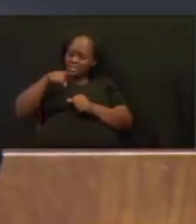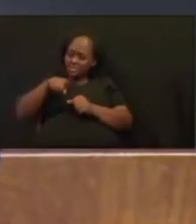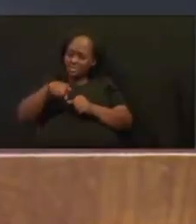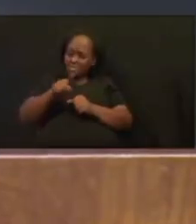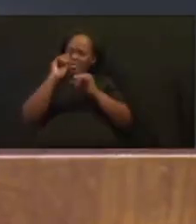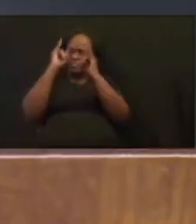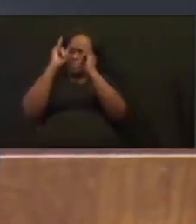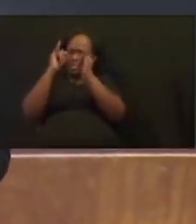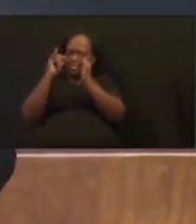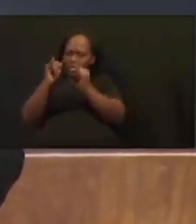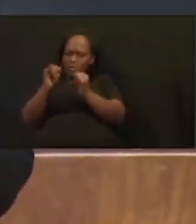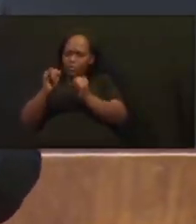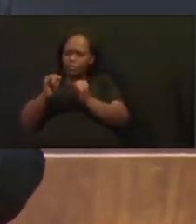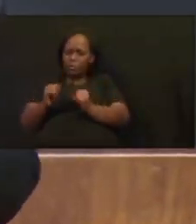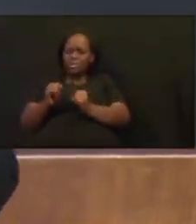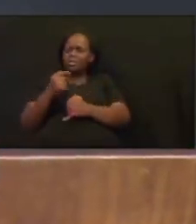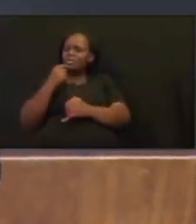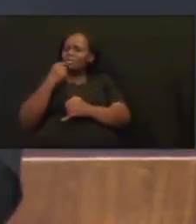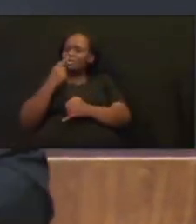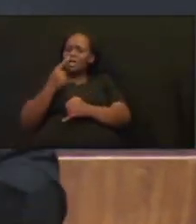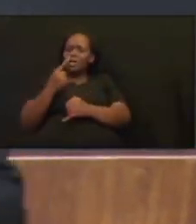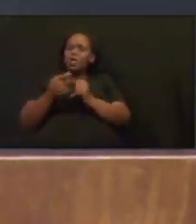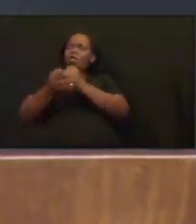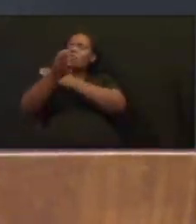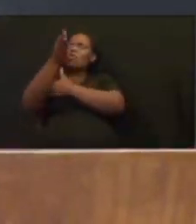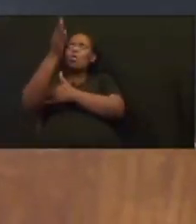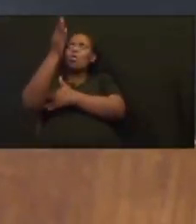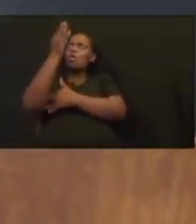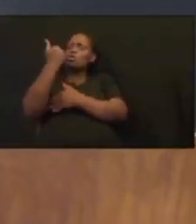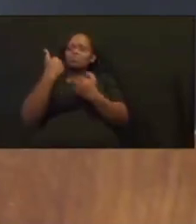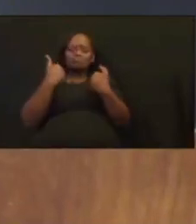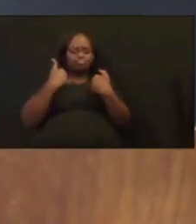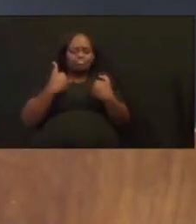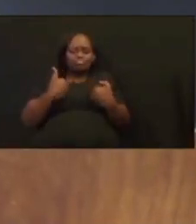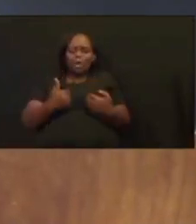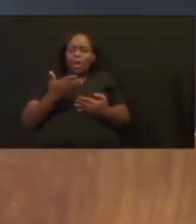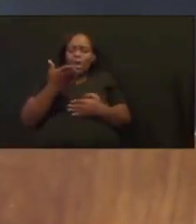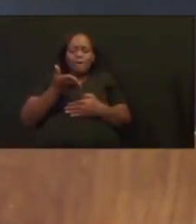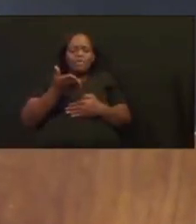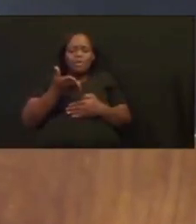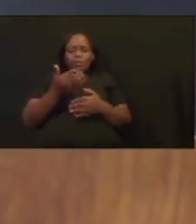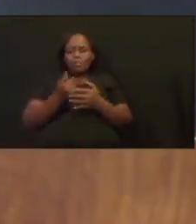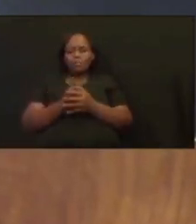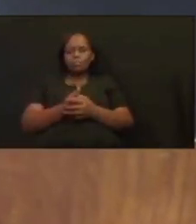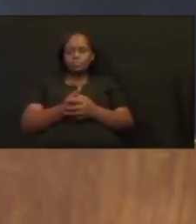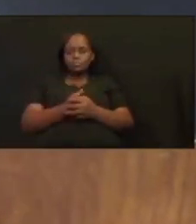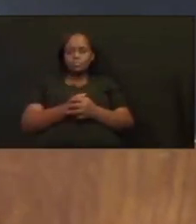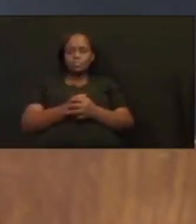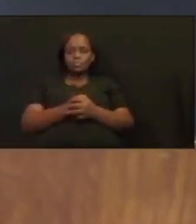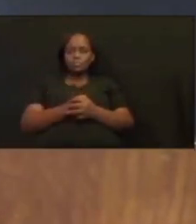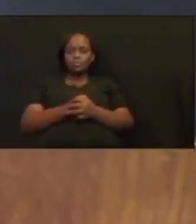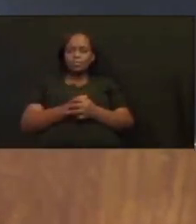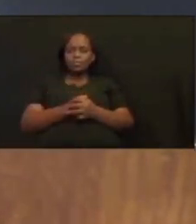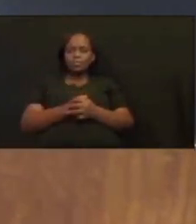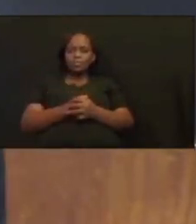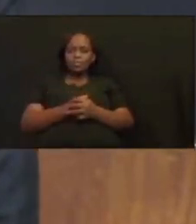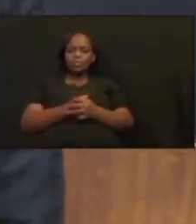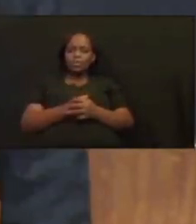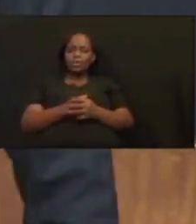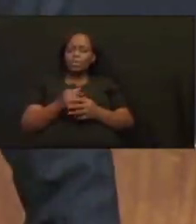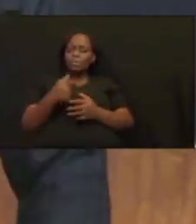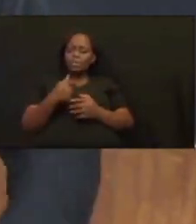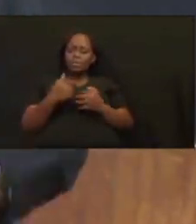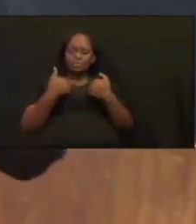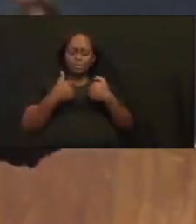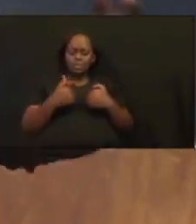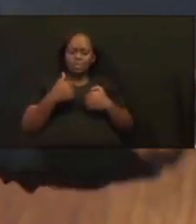it without me. You can do it, but let me be part of your program. I cried many times and I told the